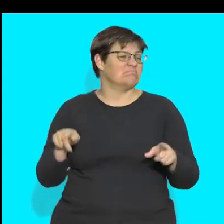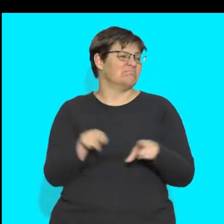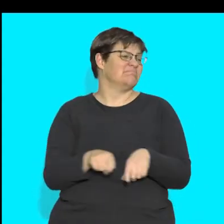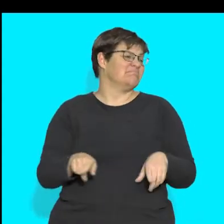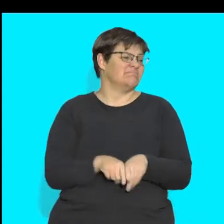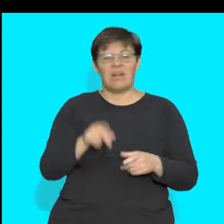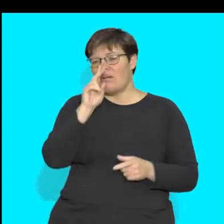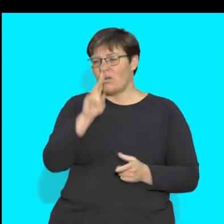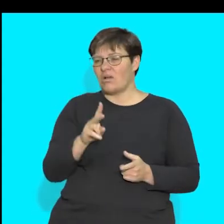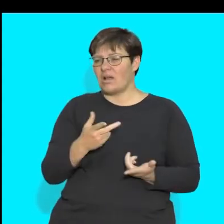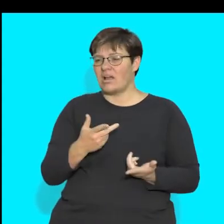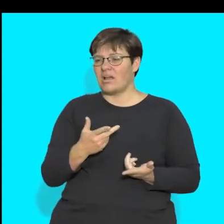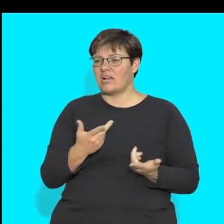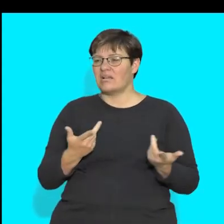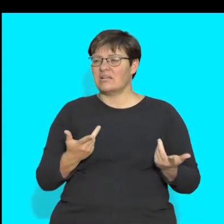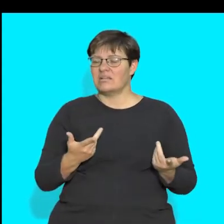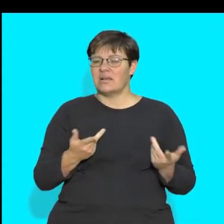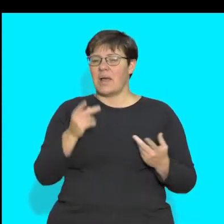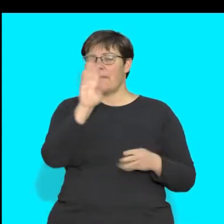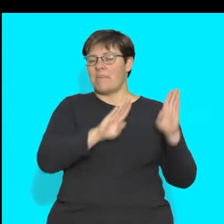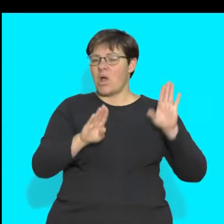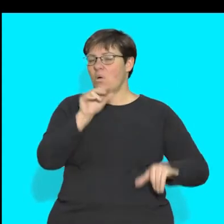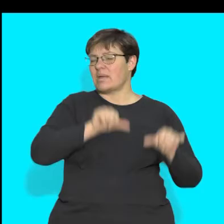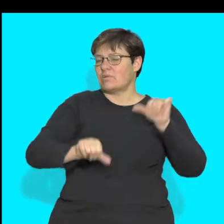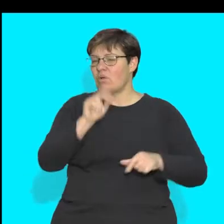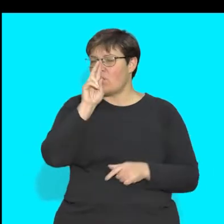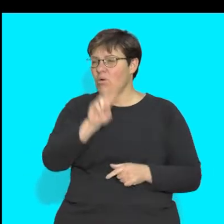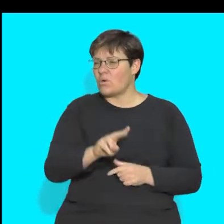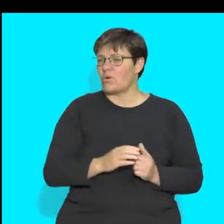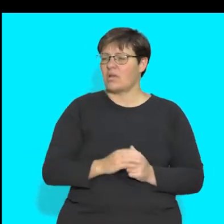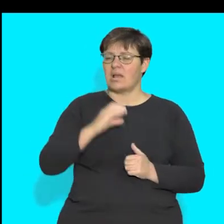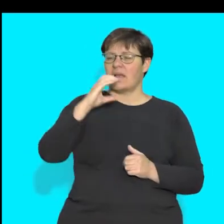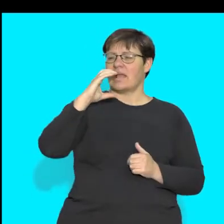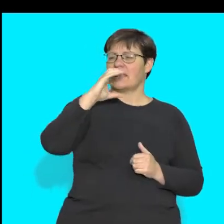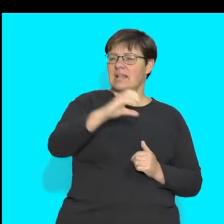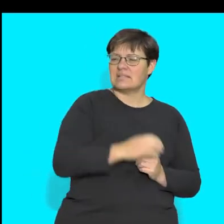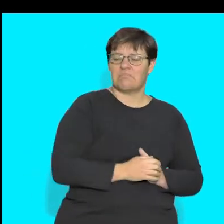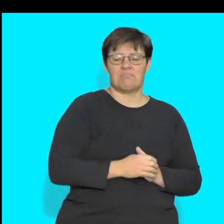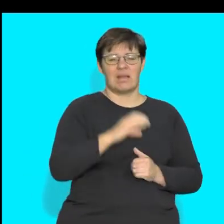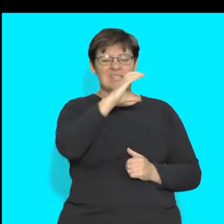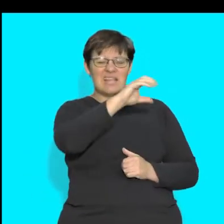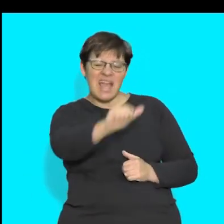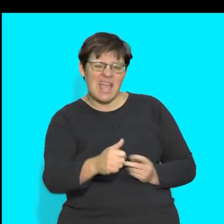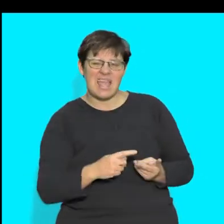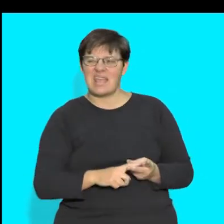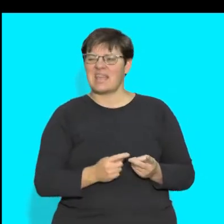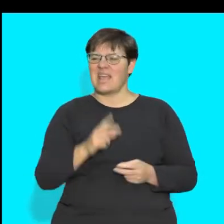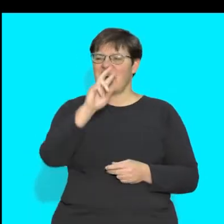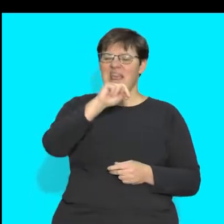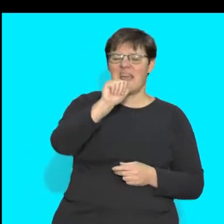did I look at during biochemistry? I looked at calcium. I looked at sodium. I looked